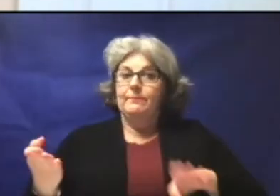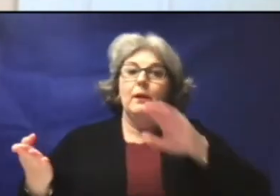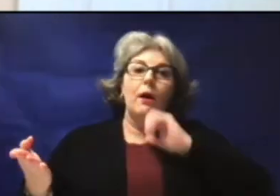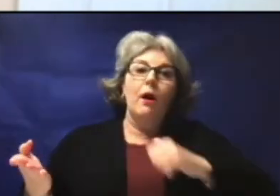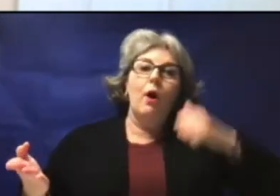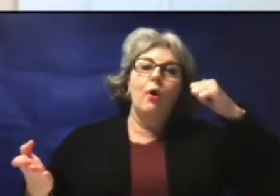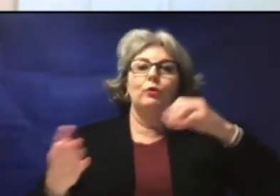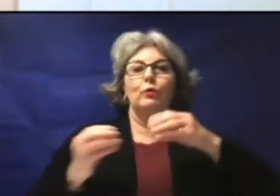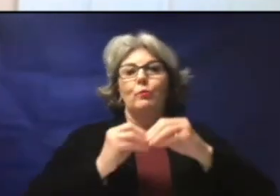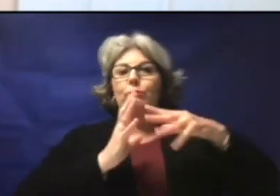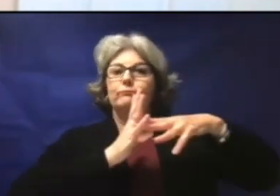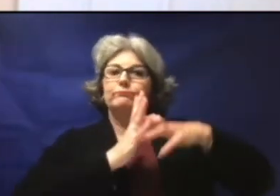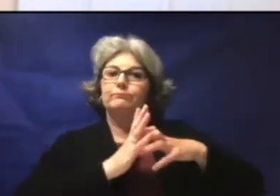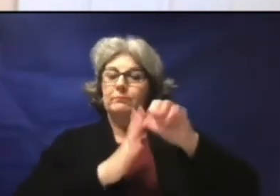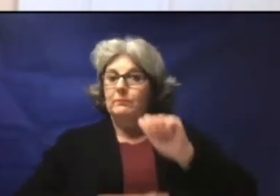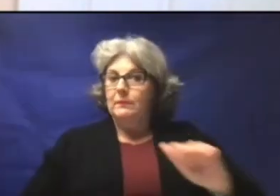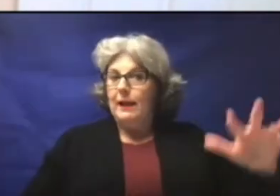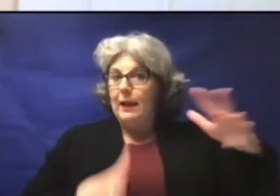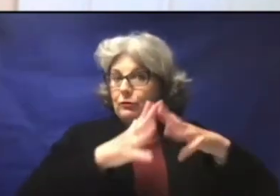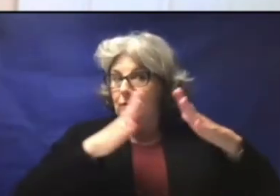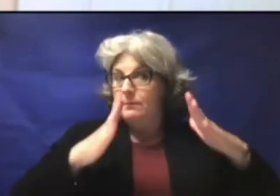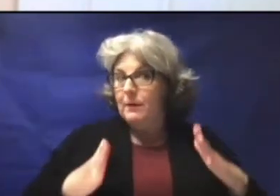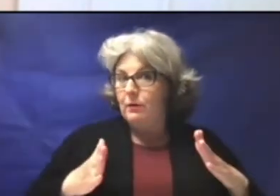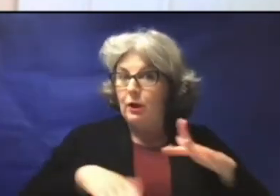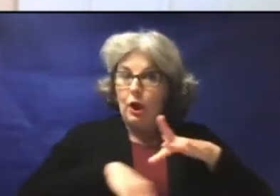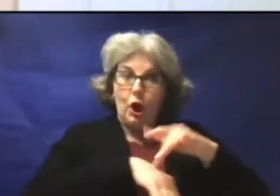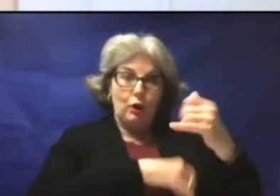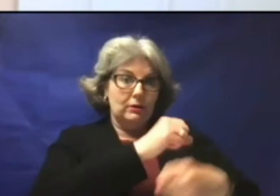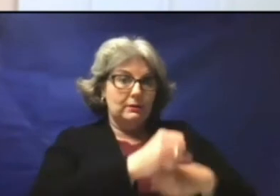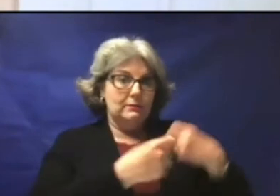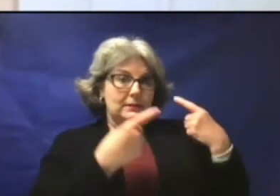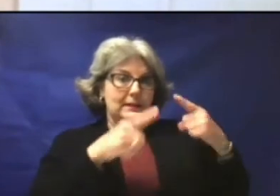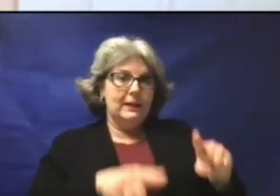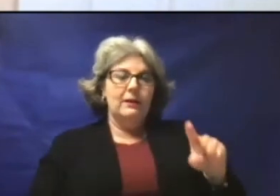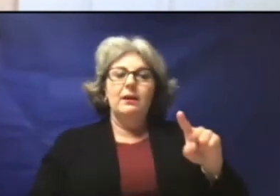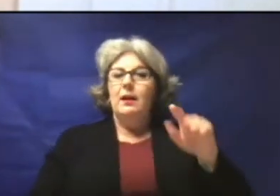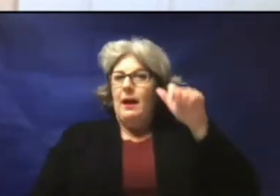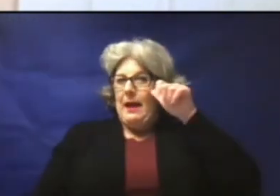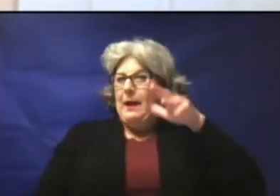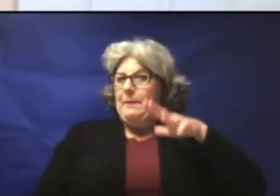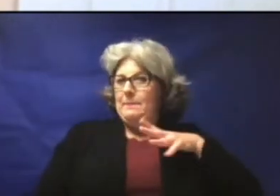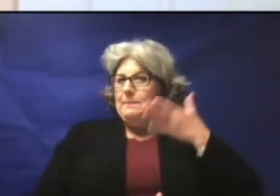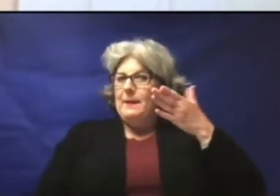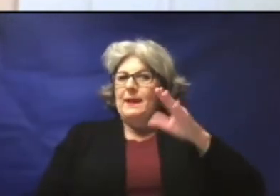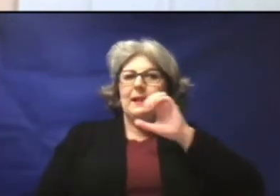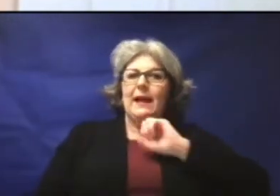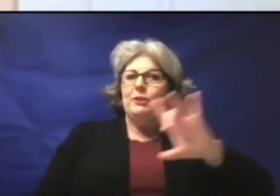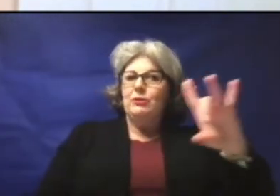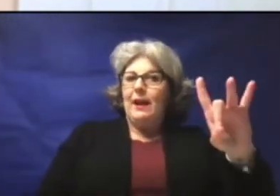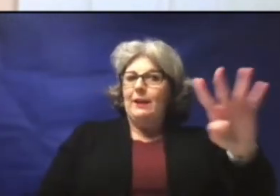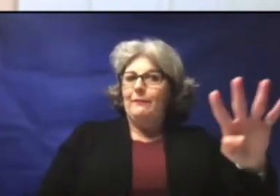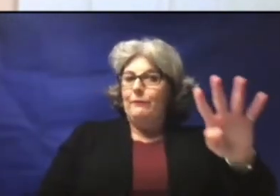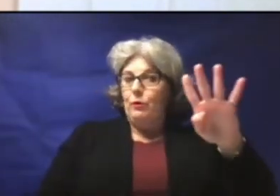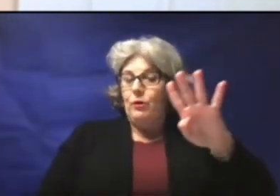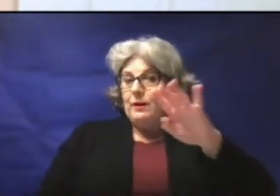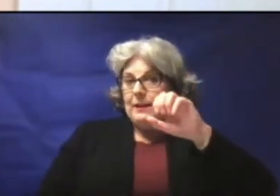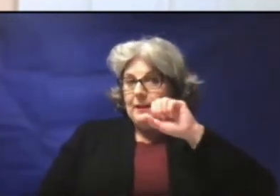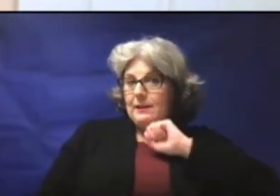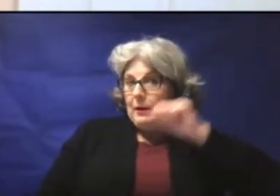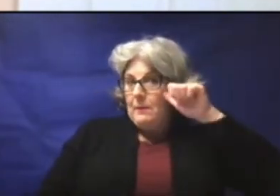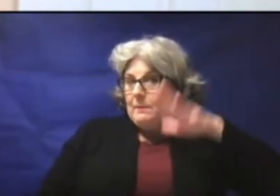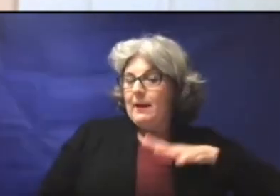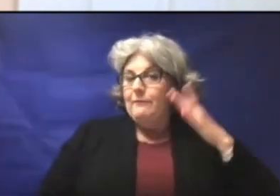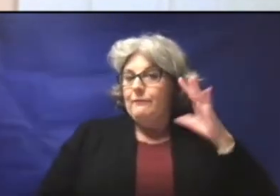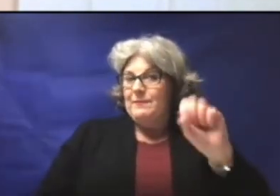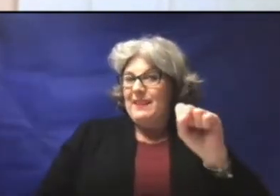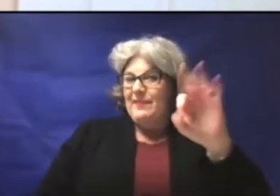more vulnerable Asian Americans. Earlier this year, Vicha Ratanapakdi, an 84-year-old Thai man in San Francisco,